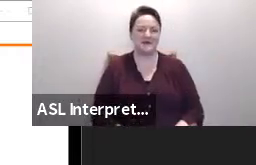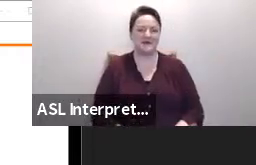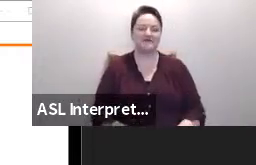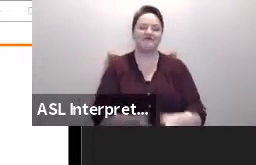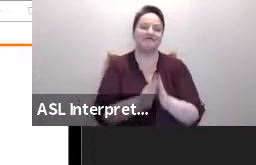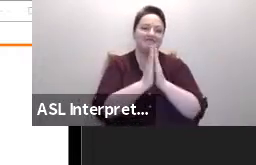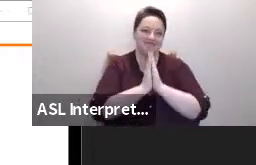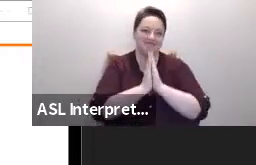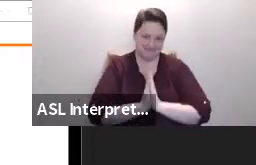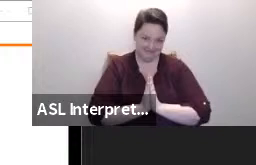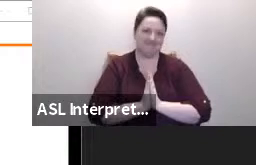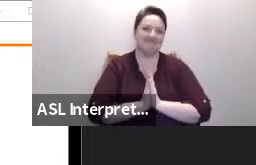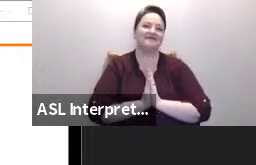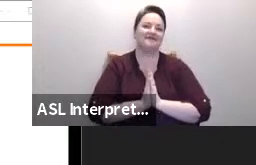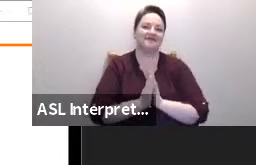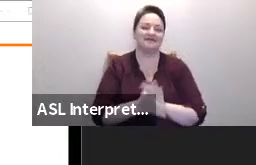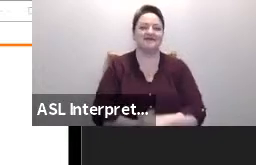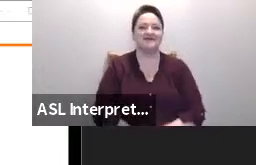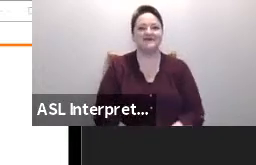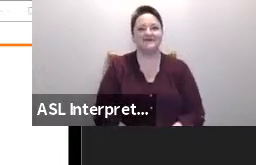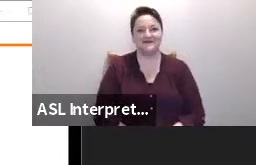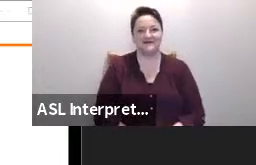Namaste. Ha